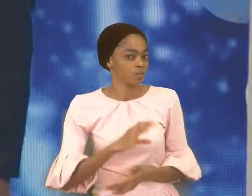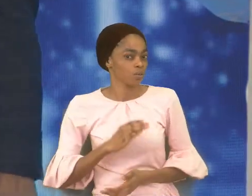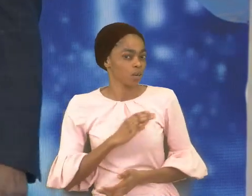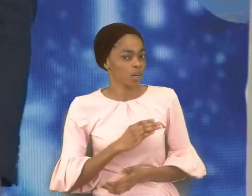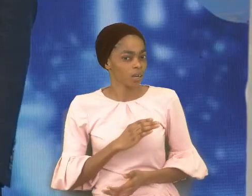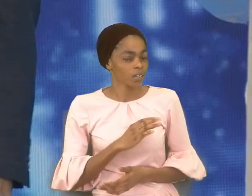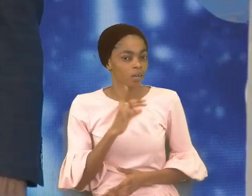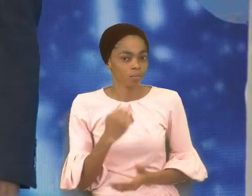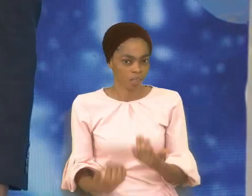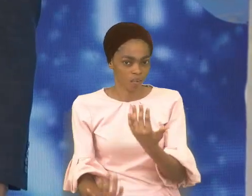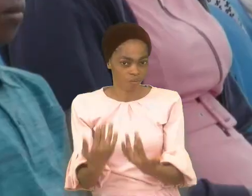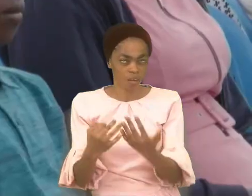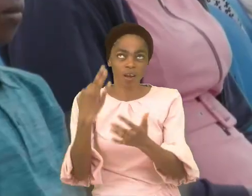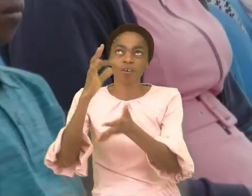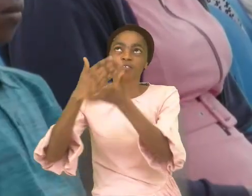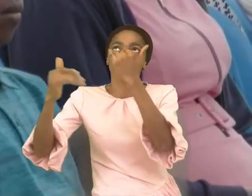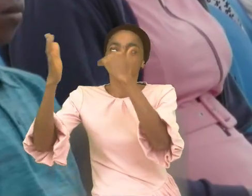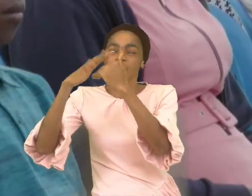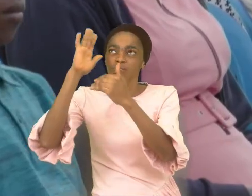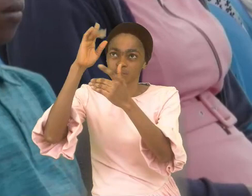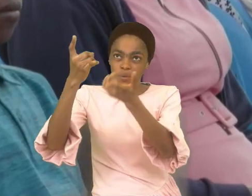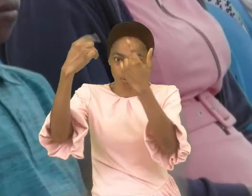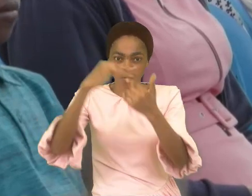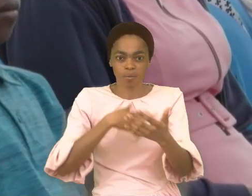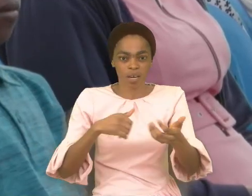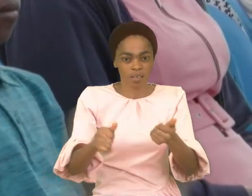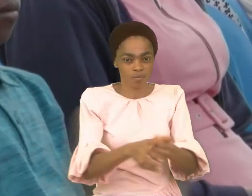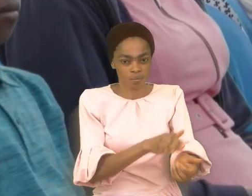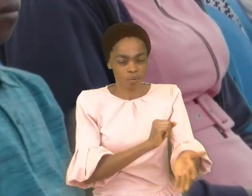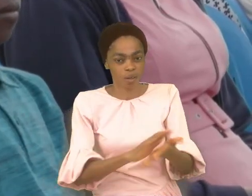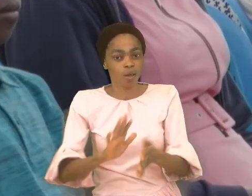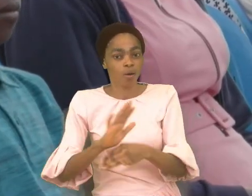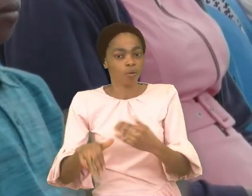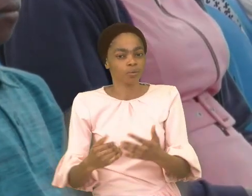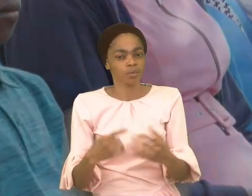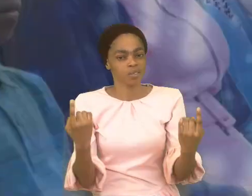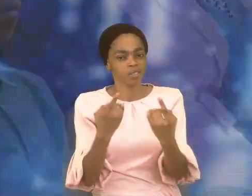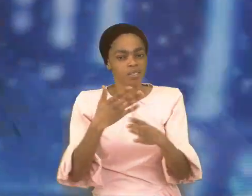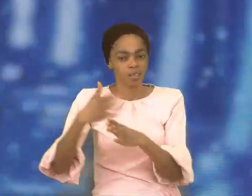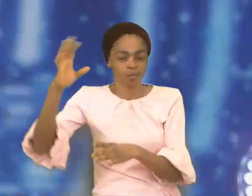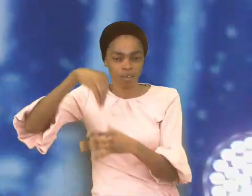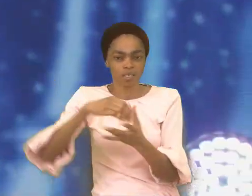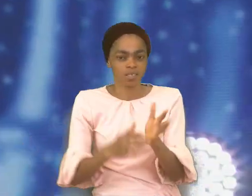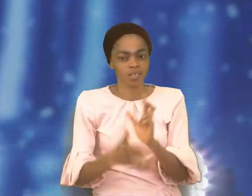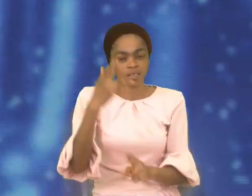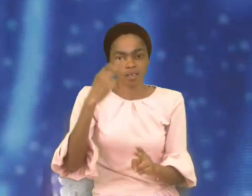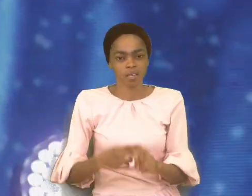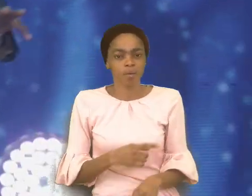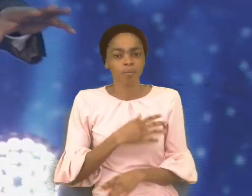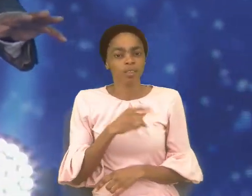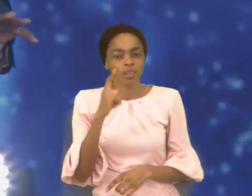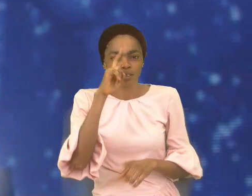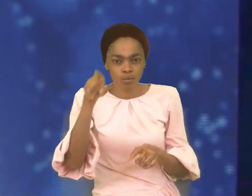every chaff out of your life in Jesus' name. And then you'll go through life courageous. You'll go through